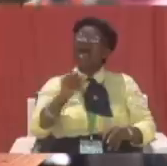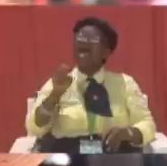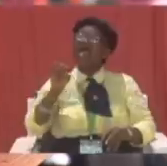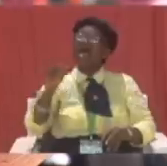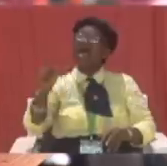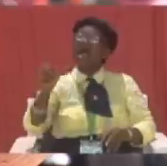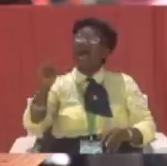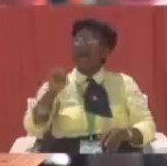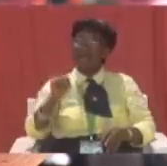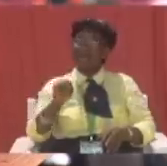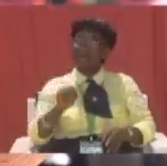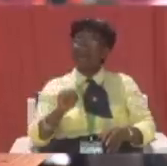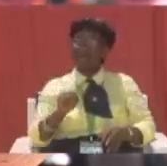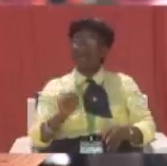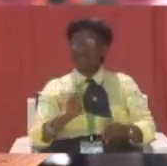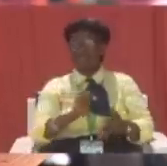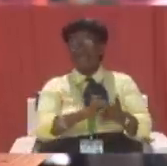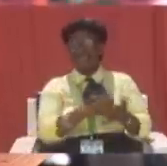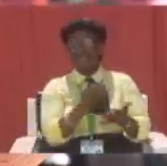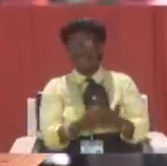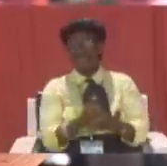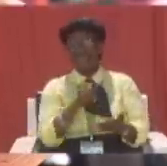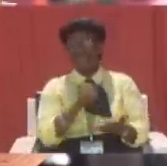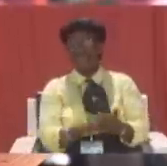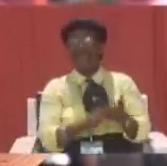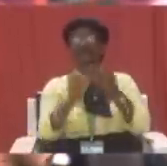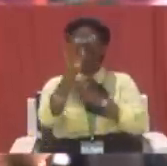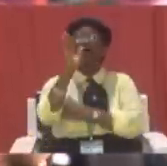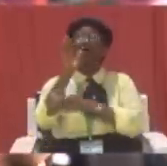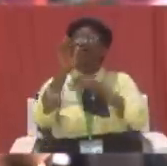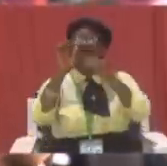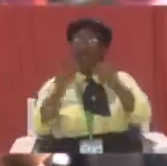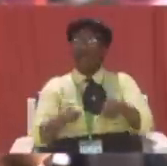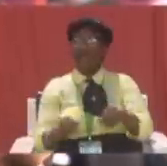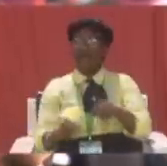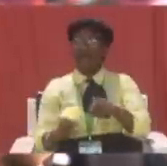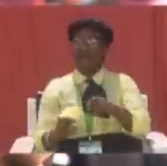that God can reverse the irreversible.